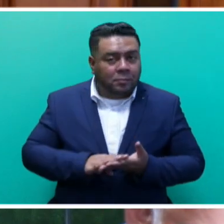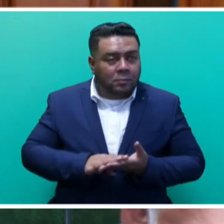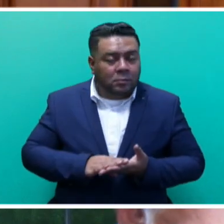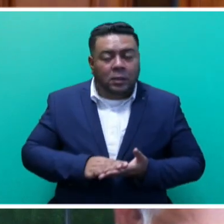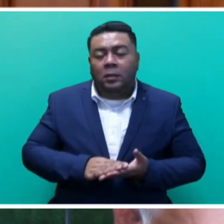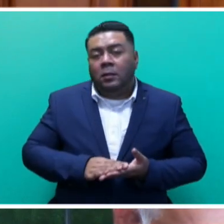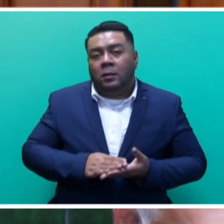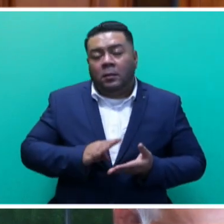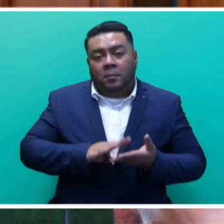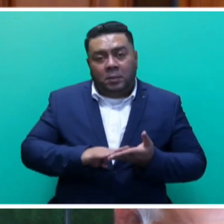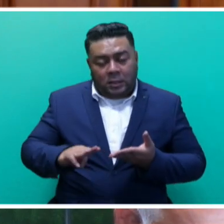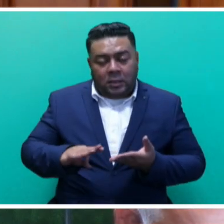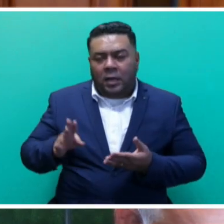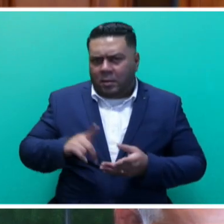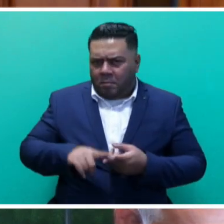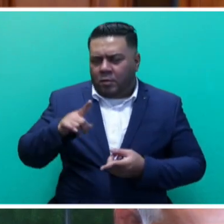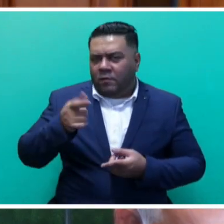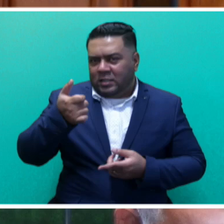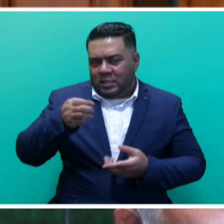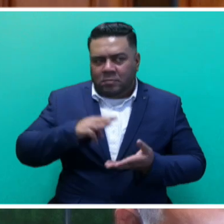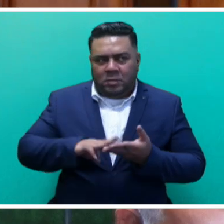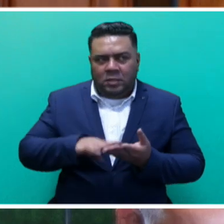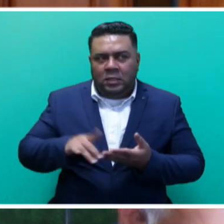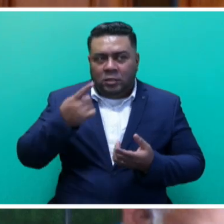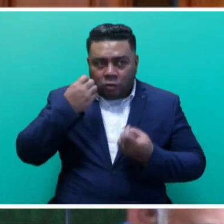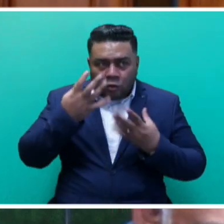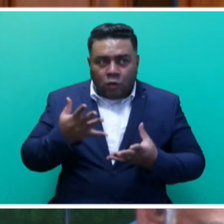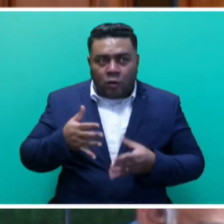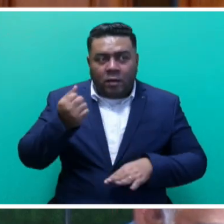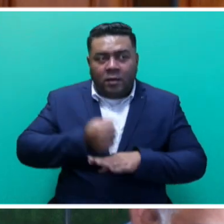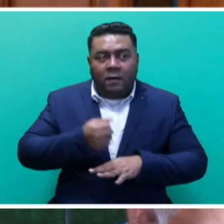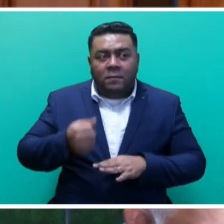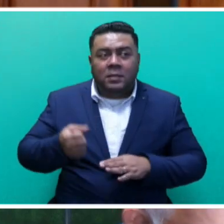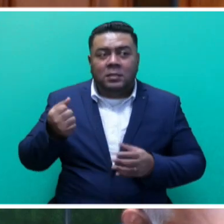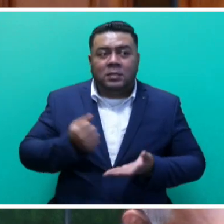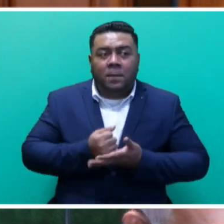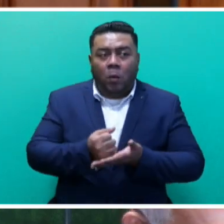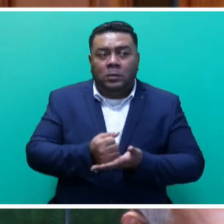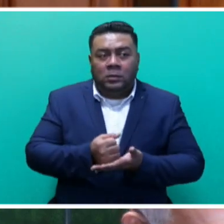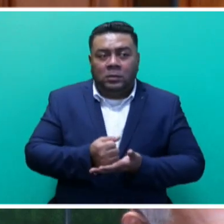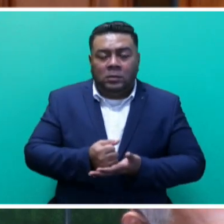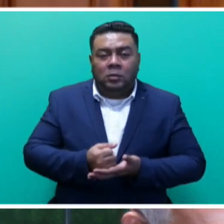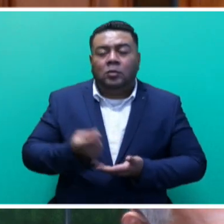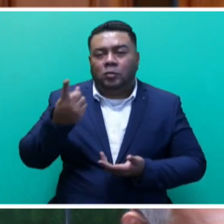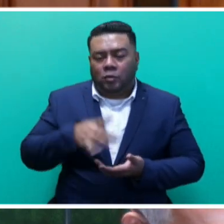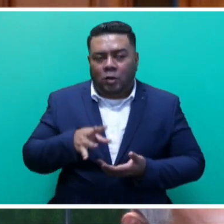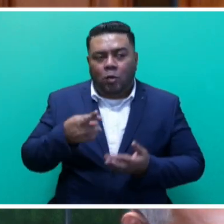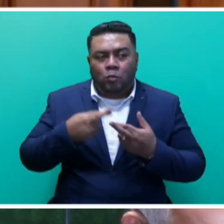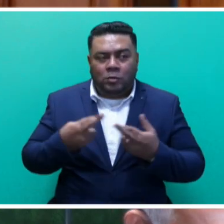million. It is an indication of the government's support towards